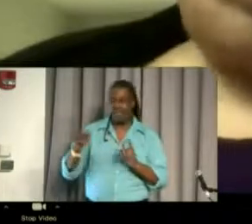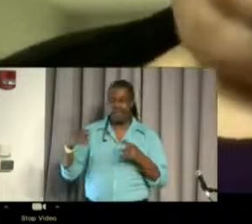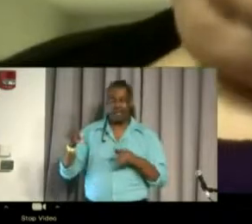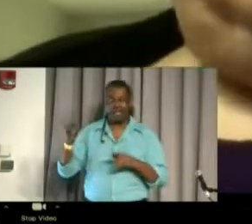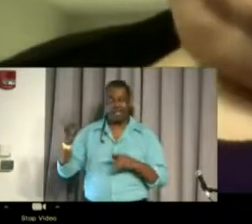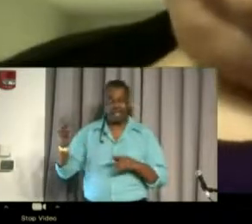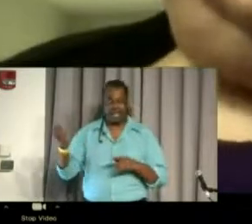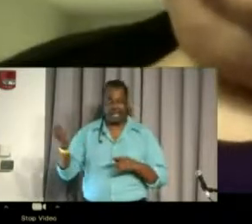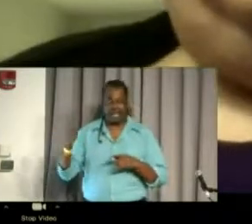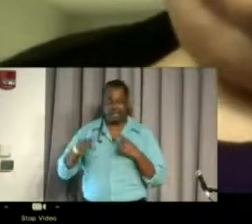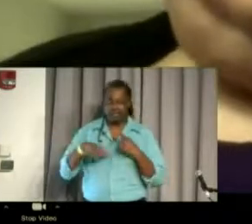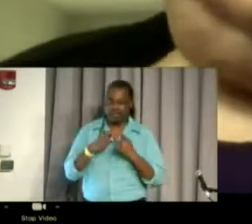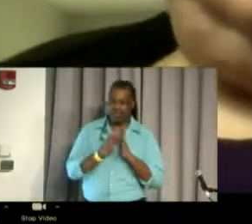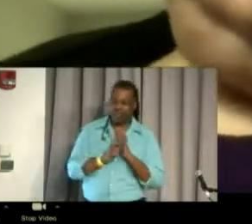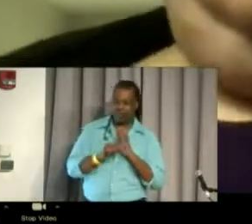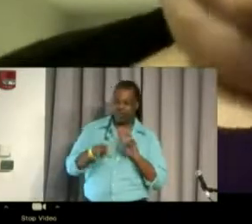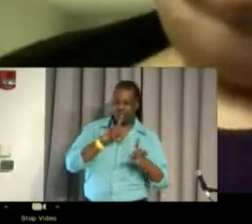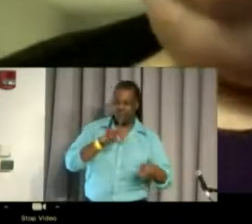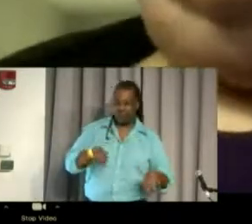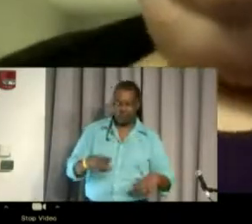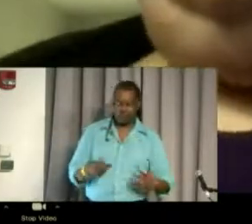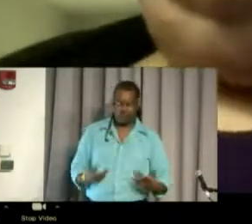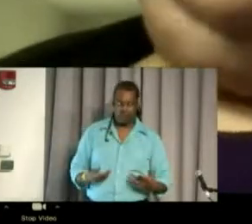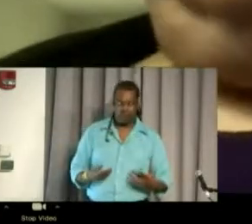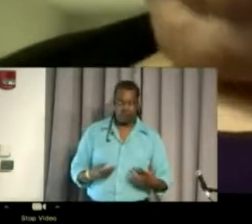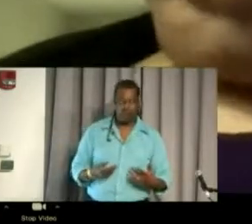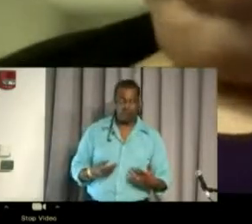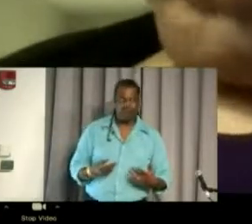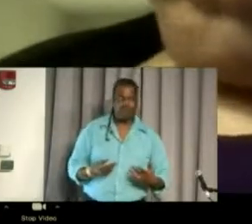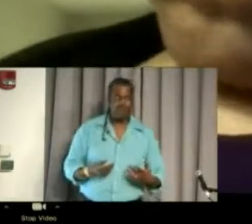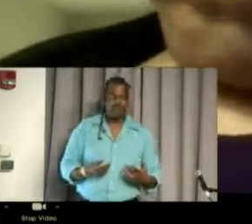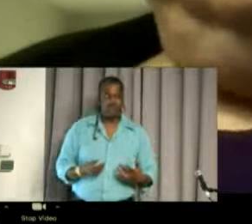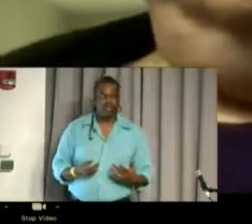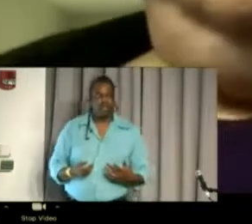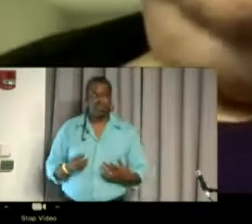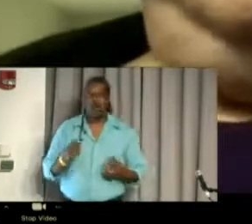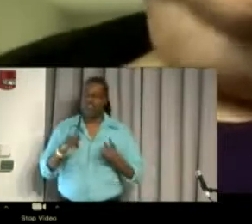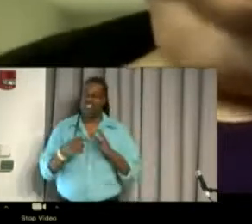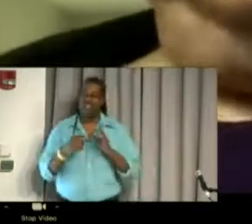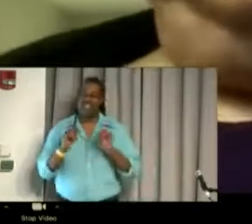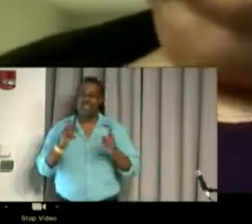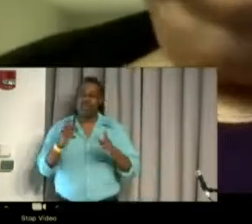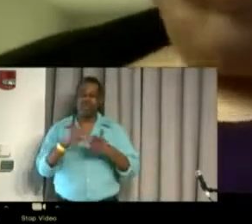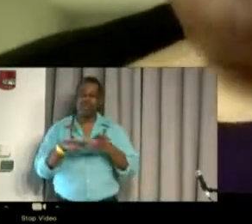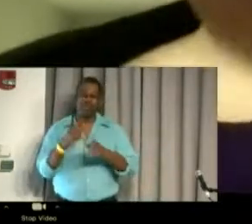Ben Chavis and his crew wrote this report. But so just to trot out some statistics,